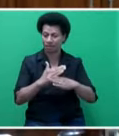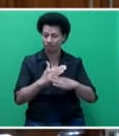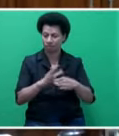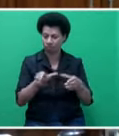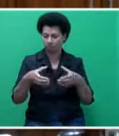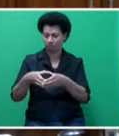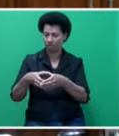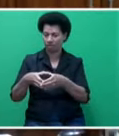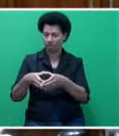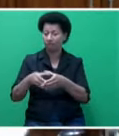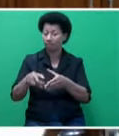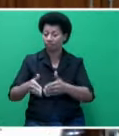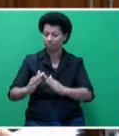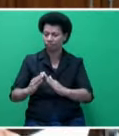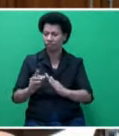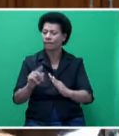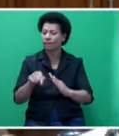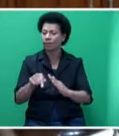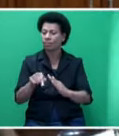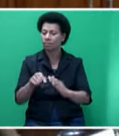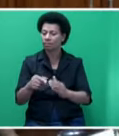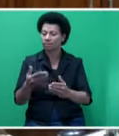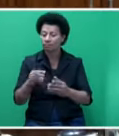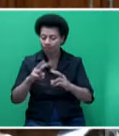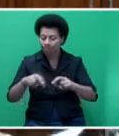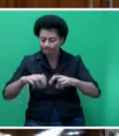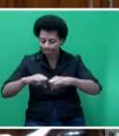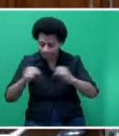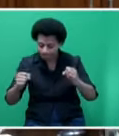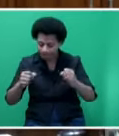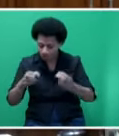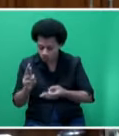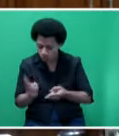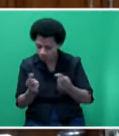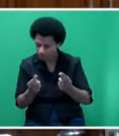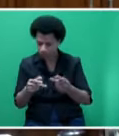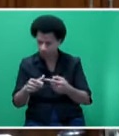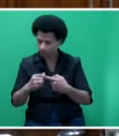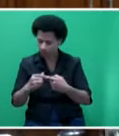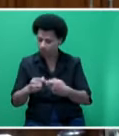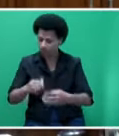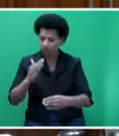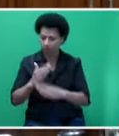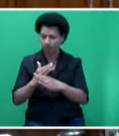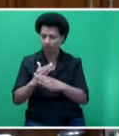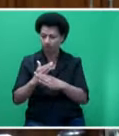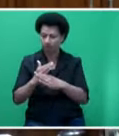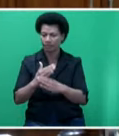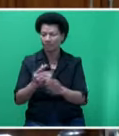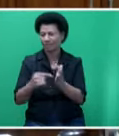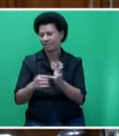has established to guide awareness initiatives, legislative formulation, and implementation of the polystyrene ban. The PBC, as we call